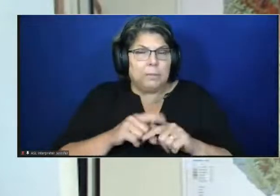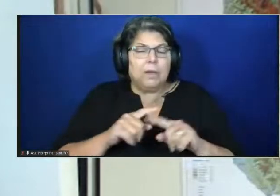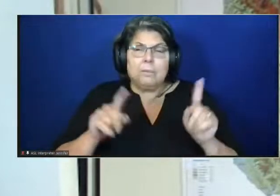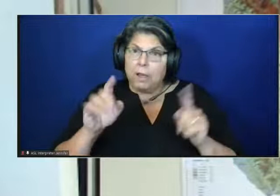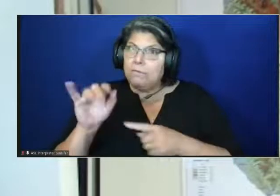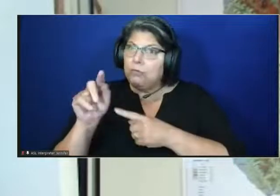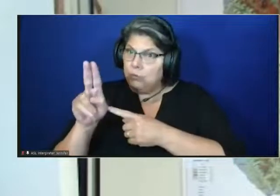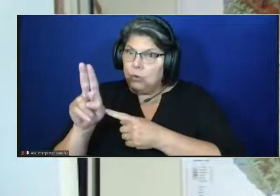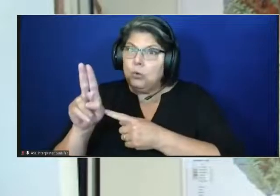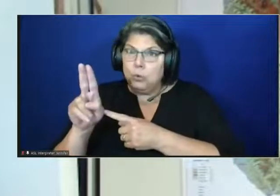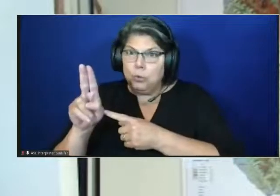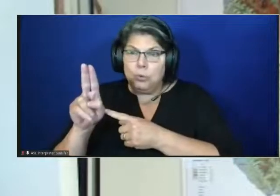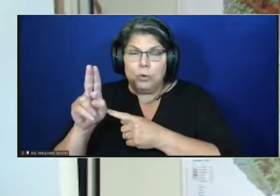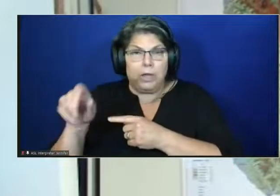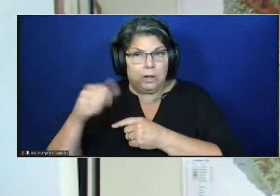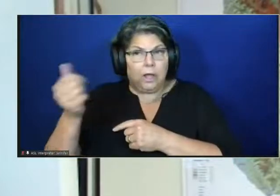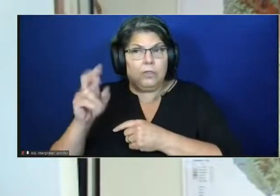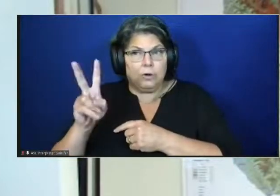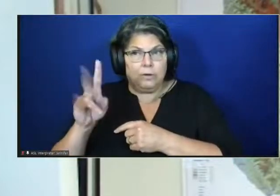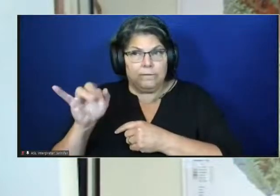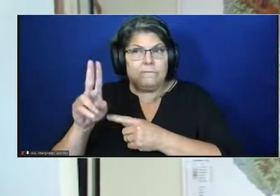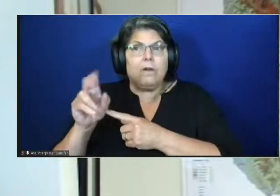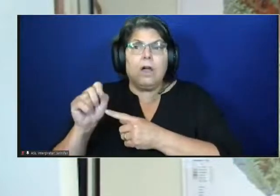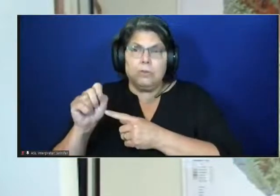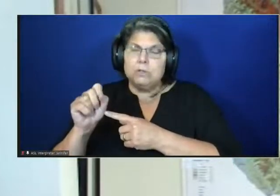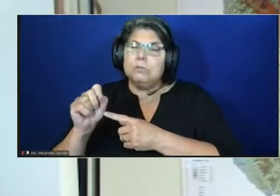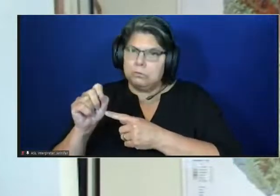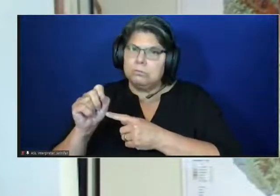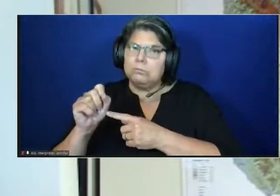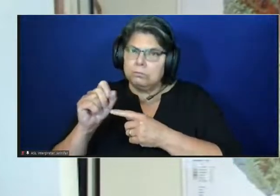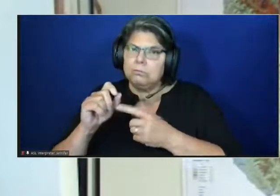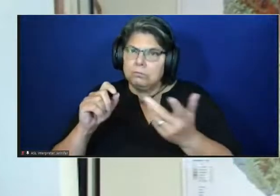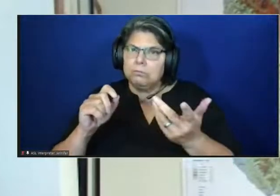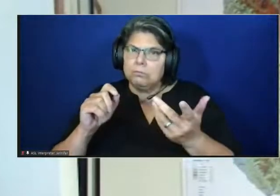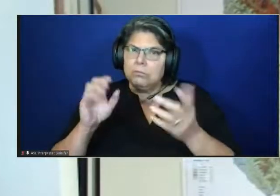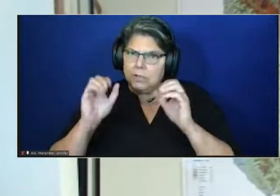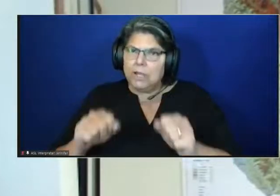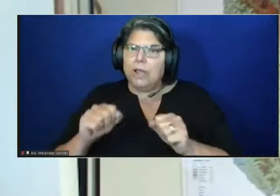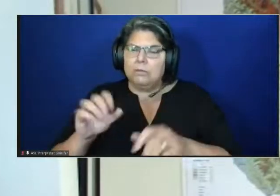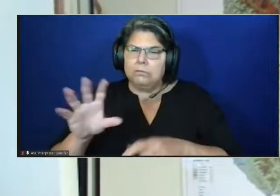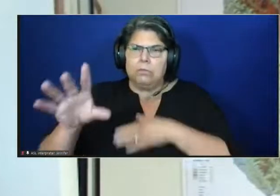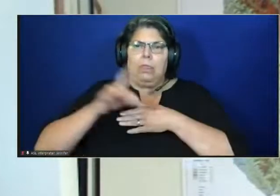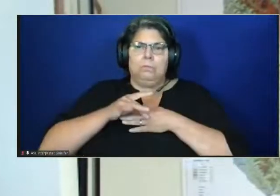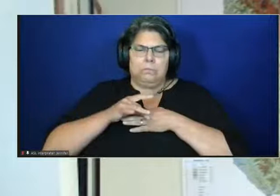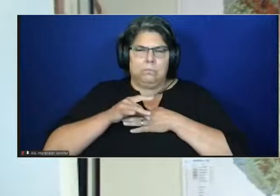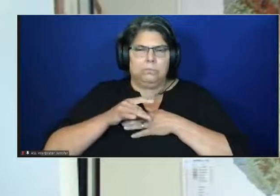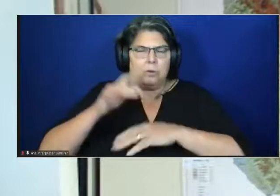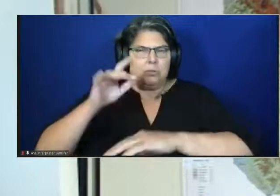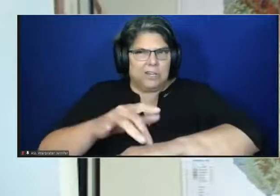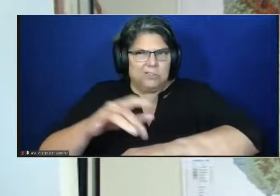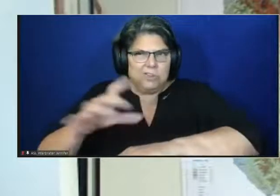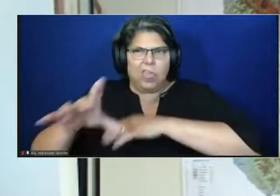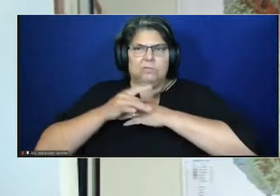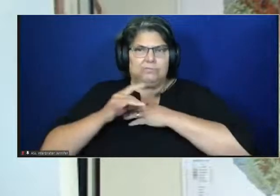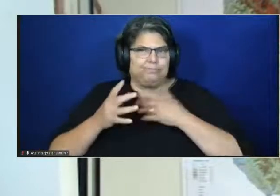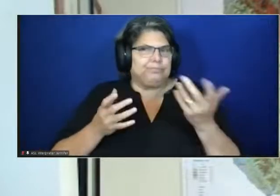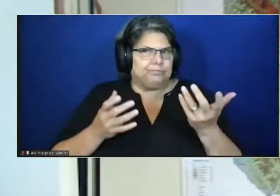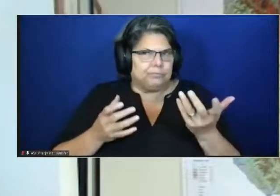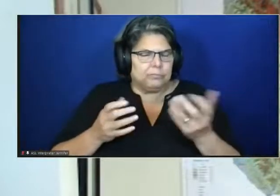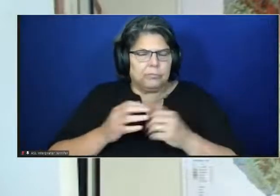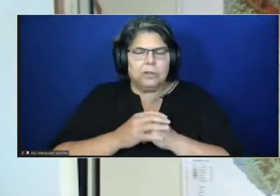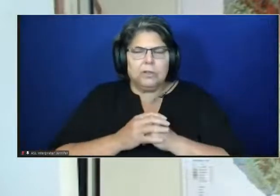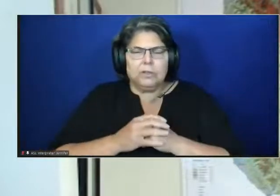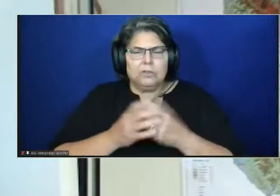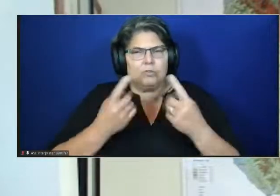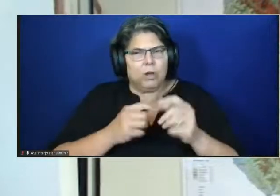other viral illnesses. So washing hands frequently is a good thing. Keeping our distances. I think